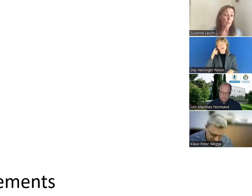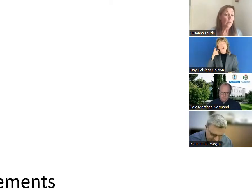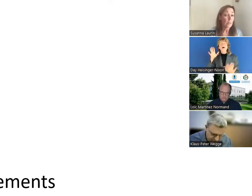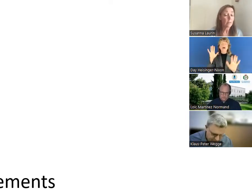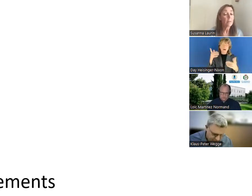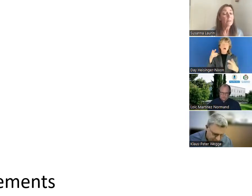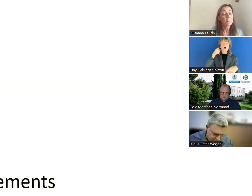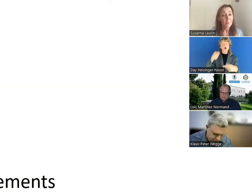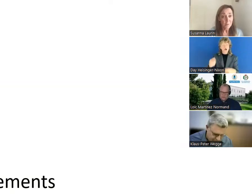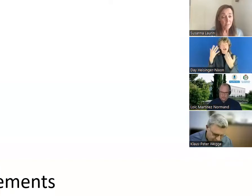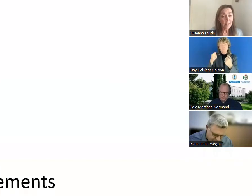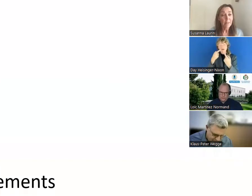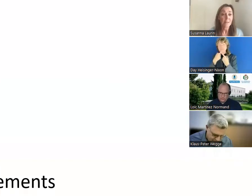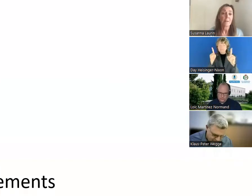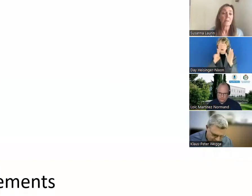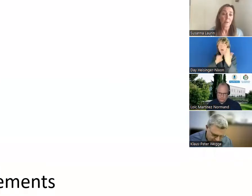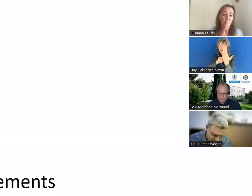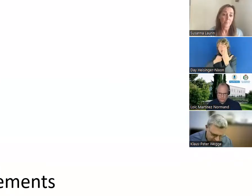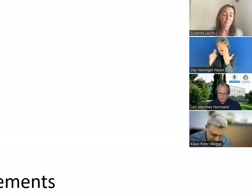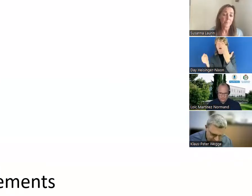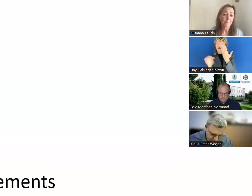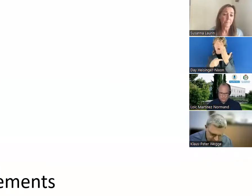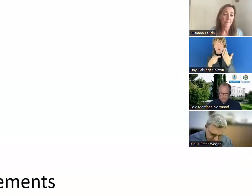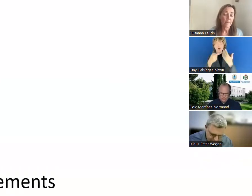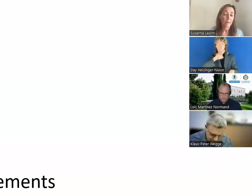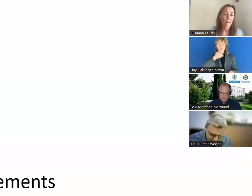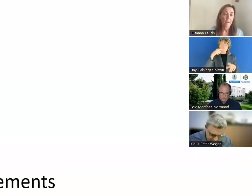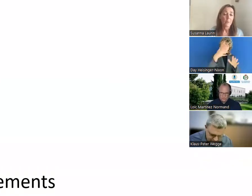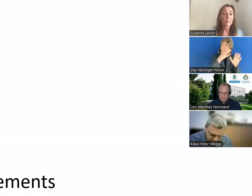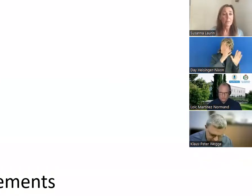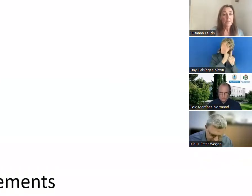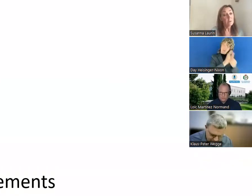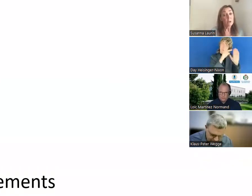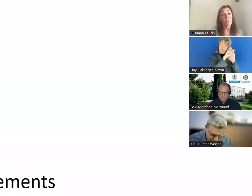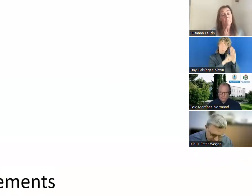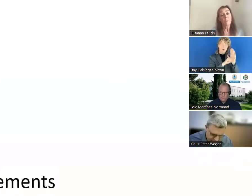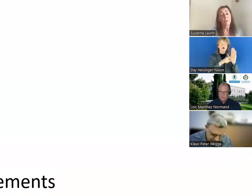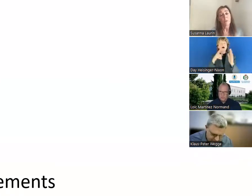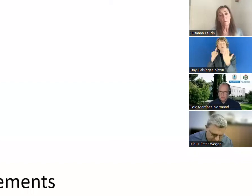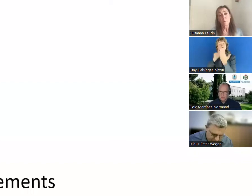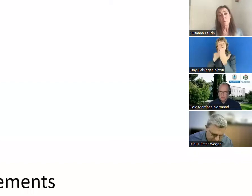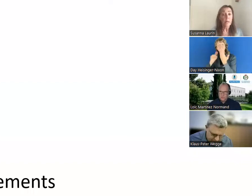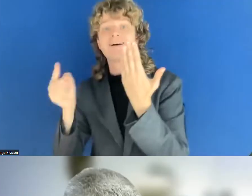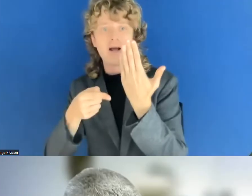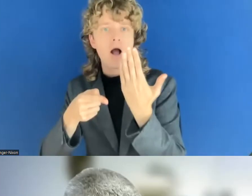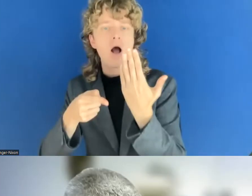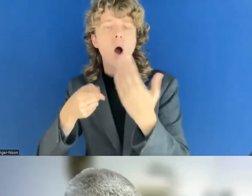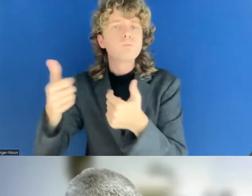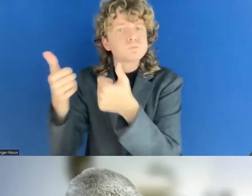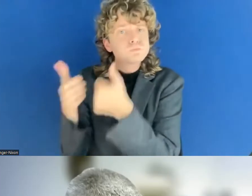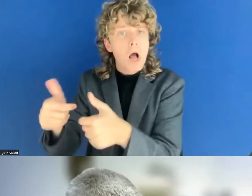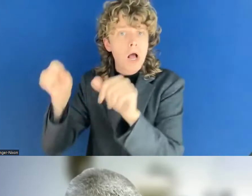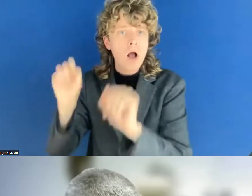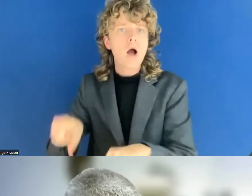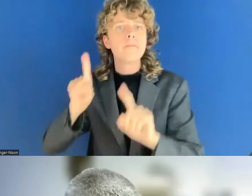choose that instead, but the standard is there to help. With this division between laws and standards, we